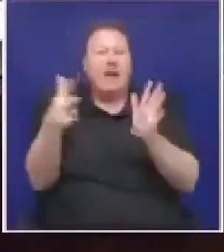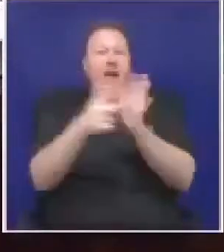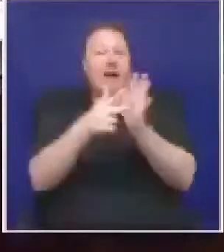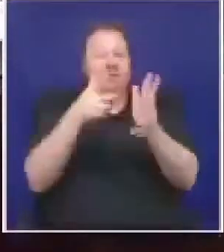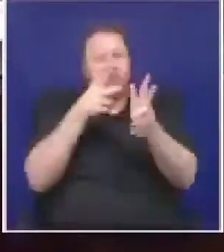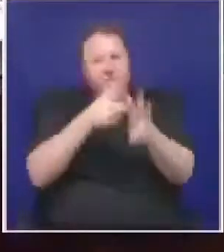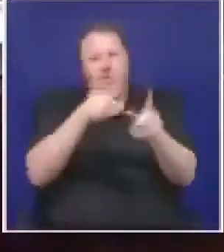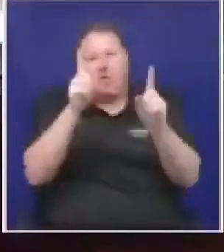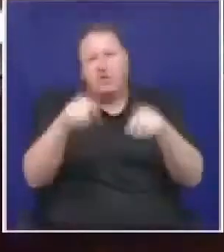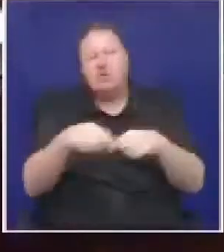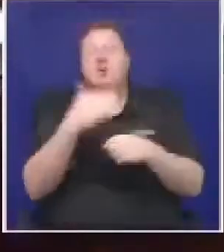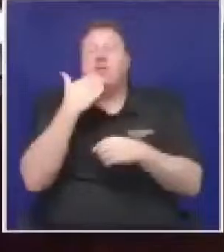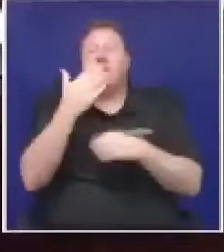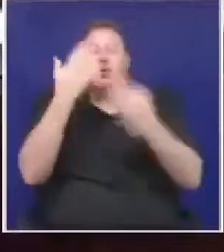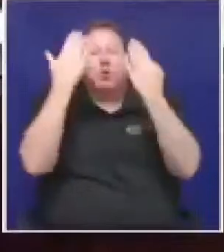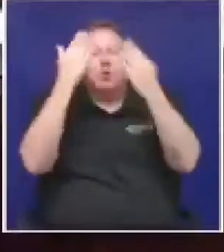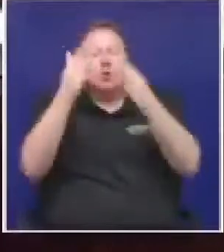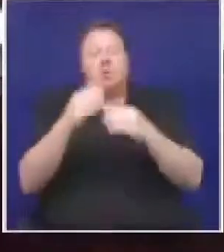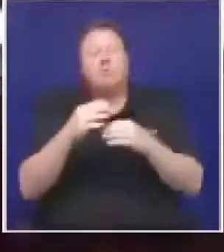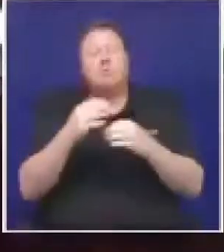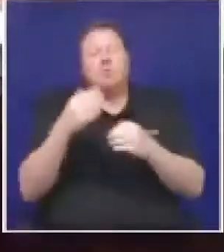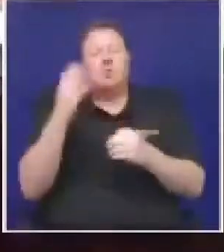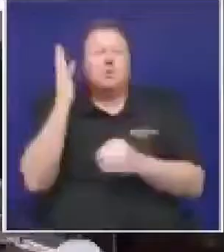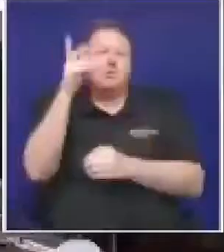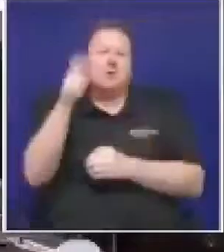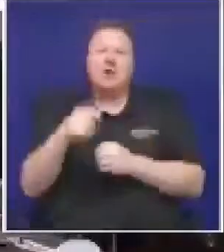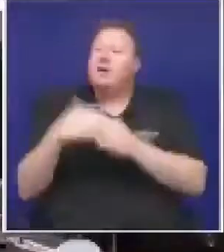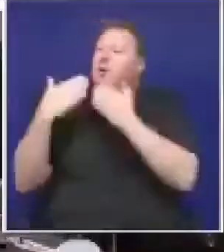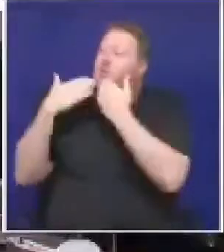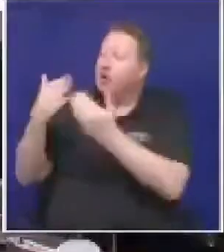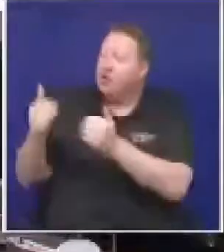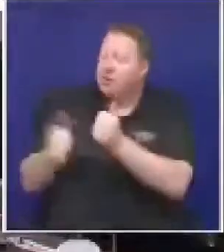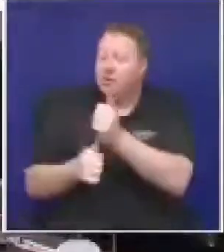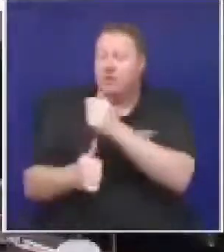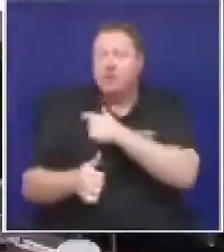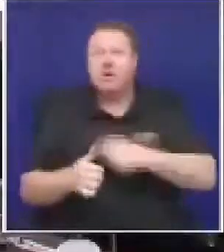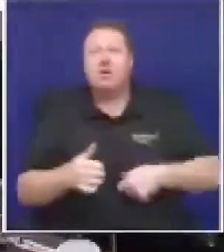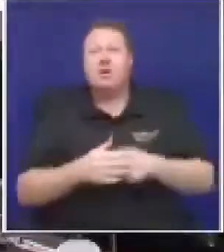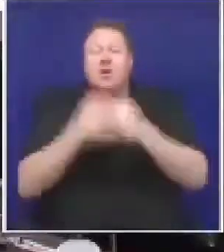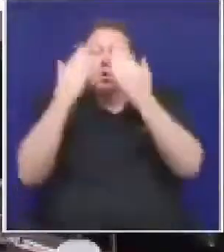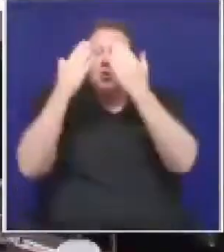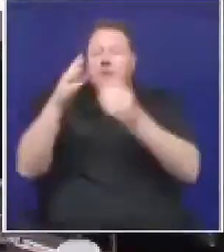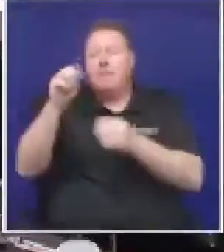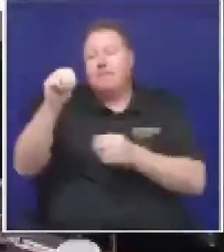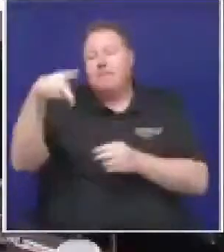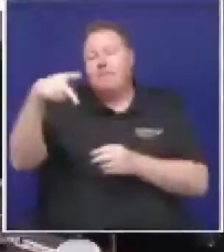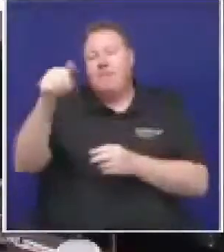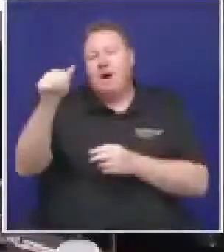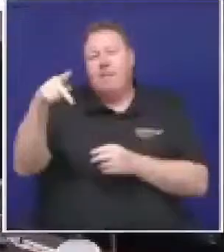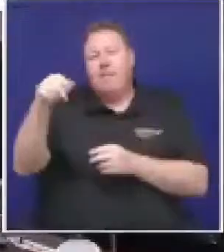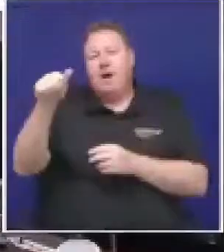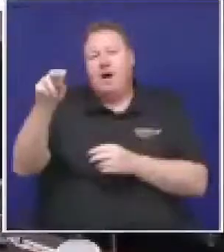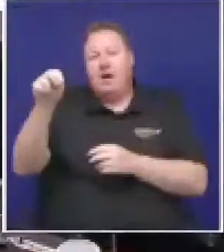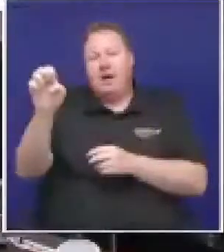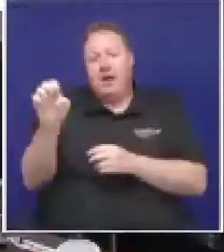I thank you, Honorable Speaker. Thank you, Deputy President. Honorable Mpapane.